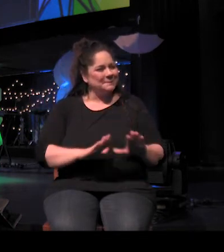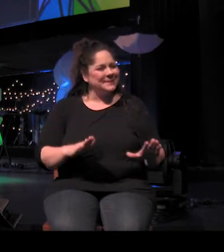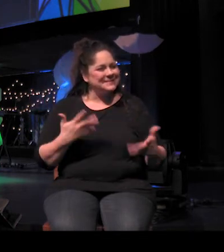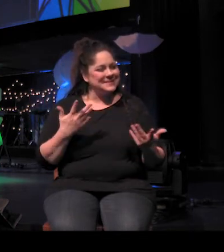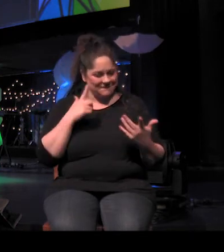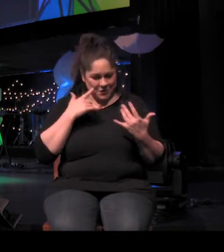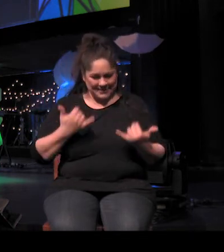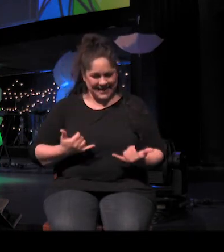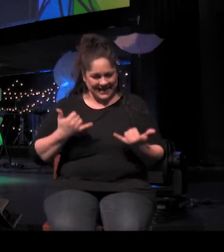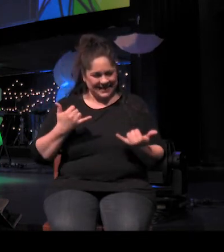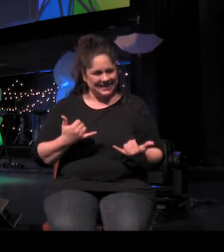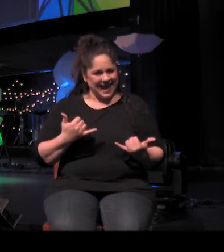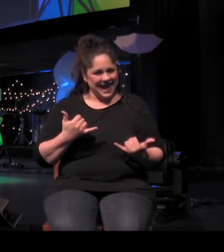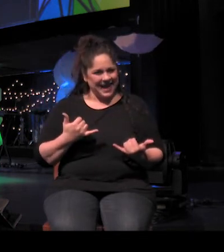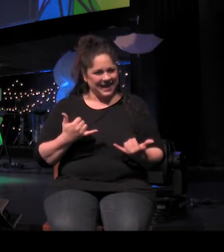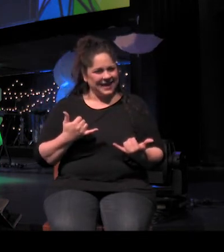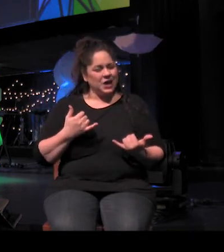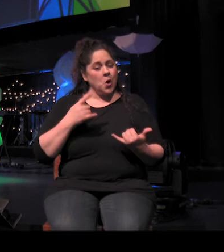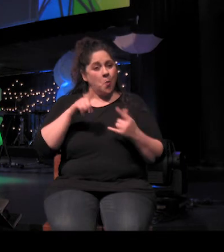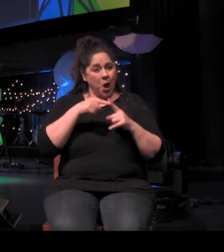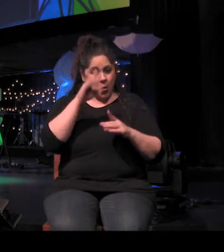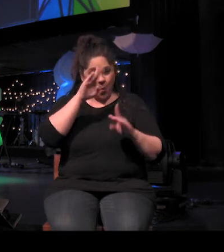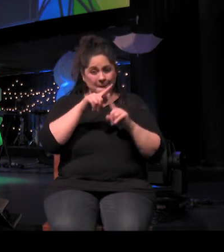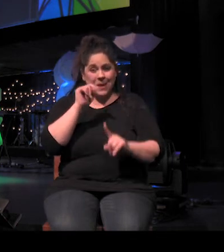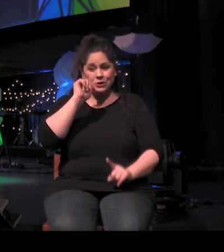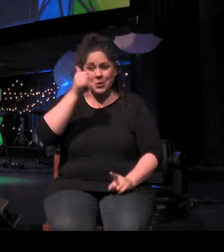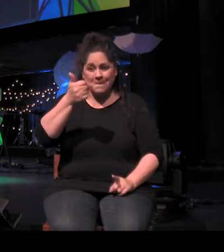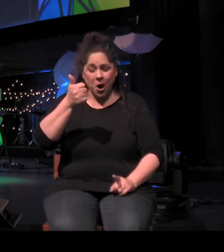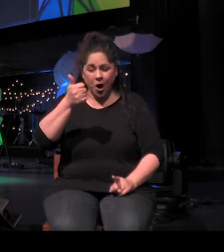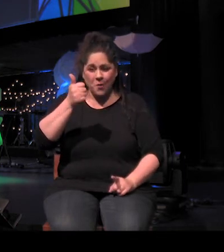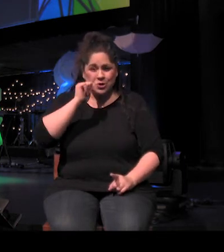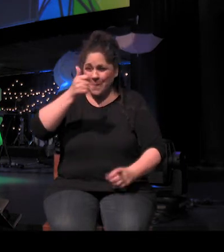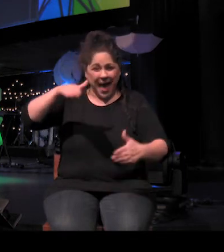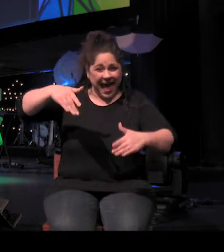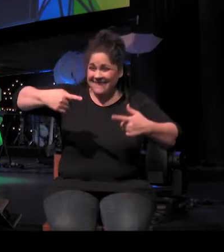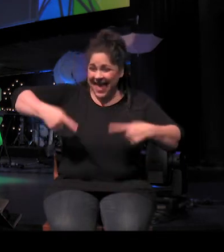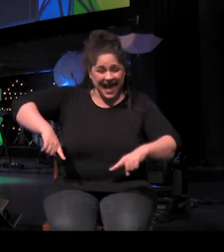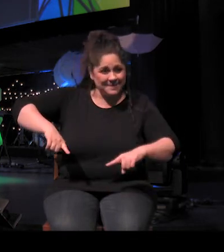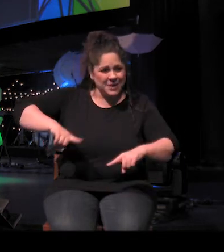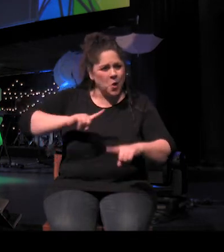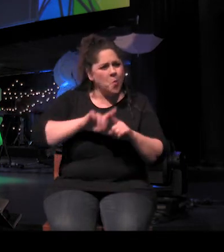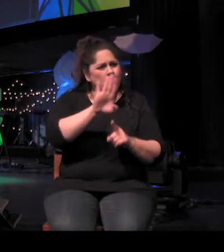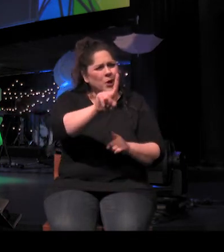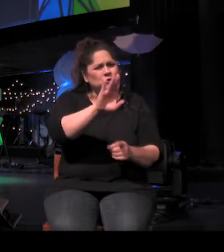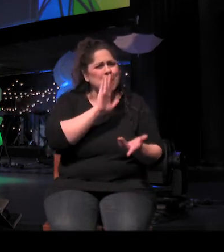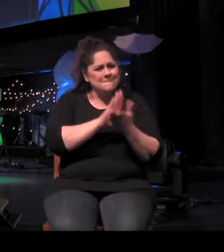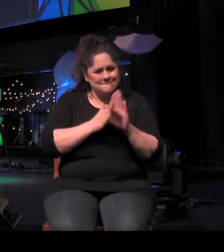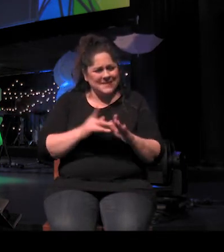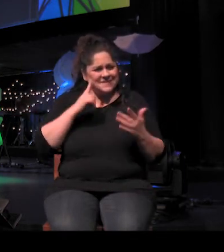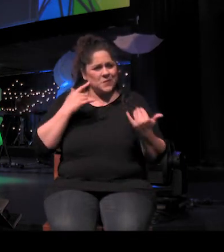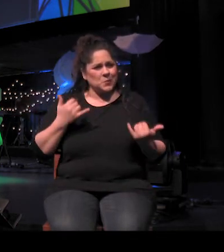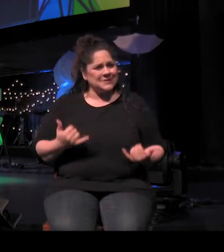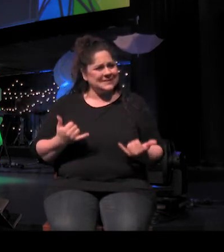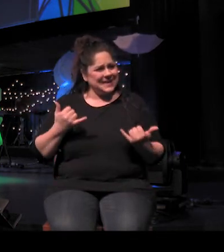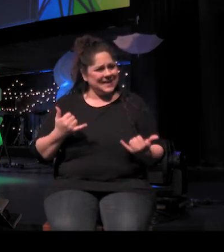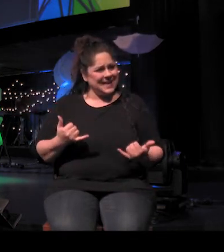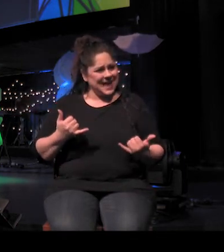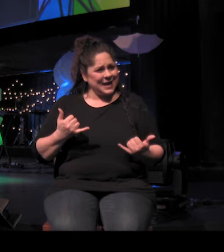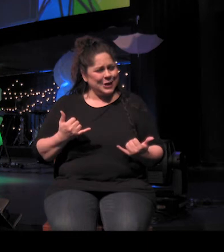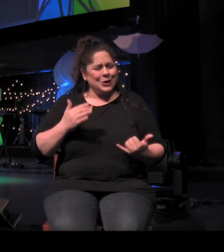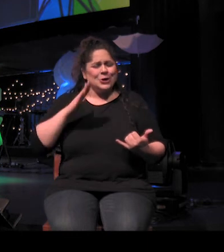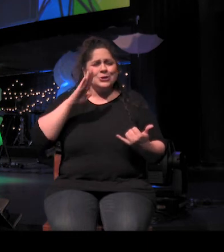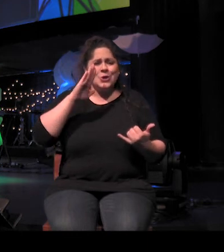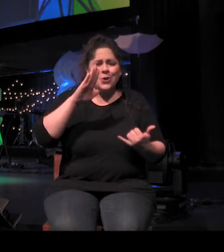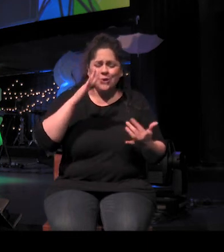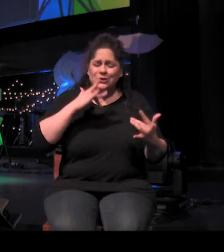experience anxiety. There's a temptation to hold on to the cares that we're carrying. And what did Peter say? No, he said, cast those cares